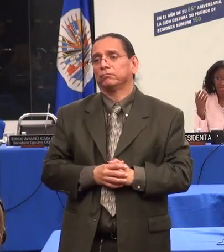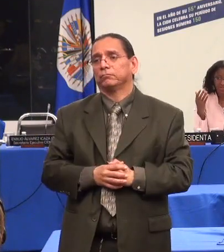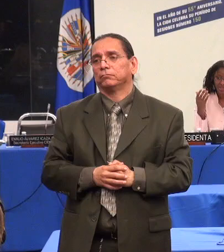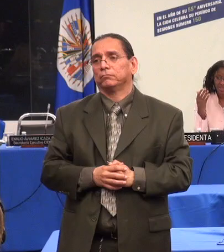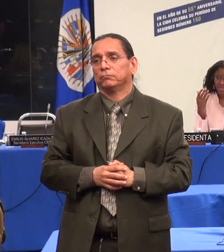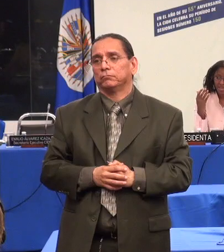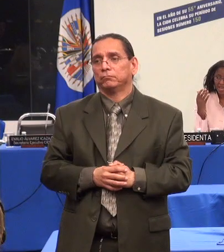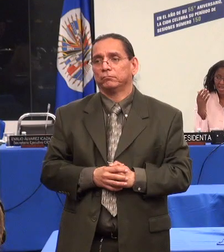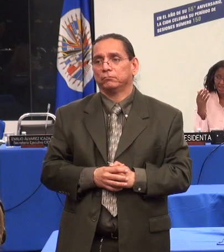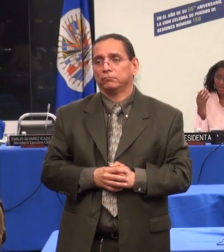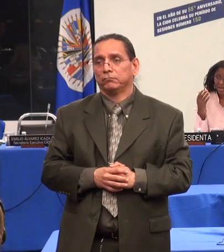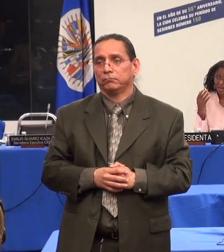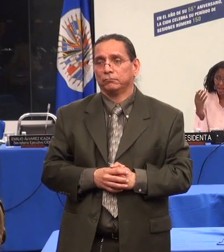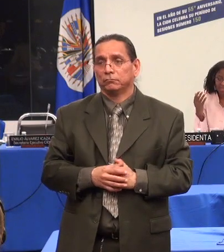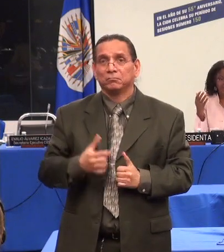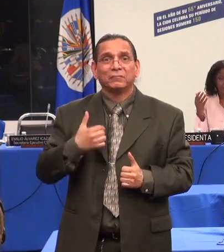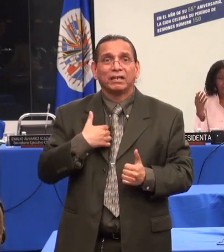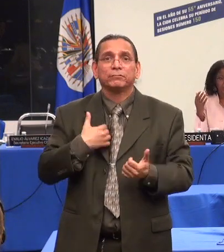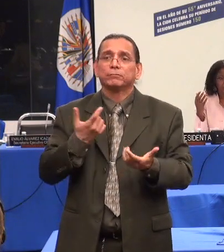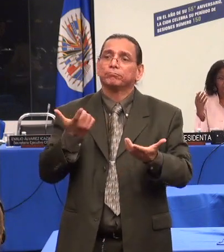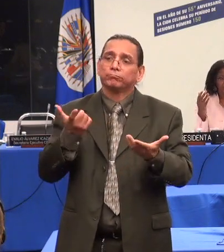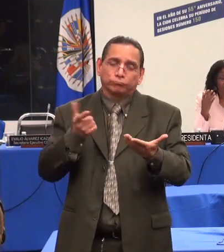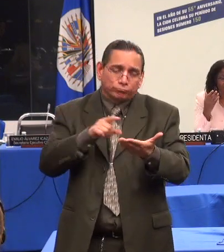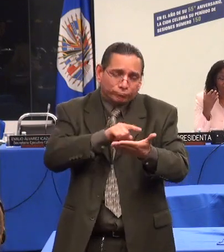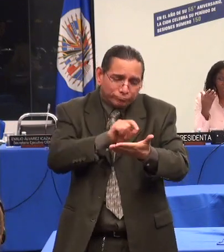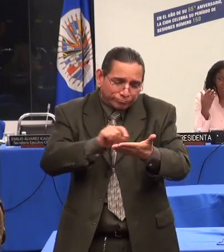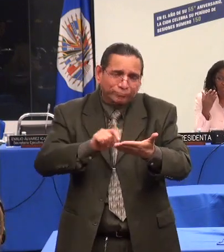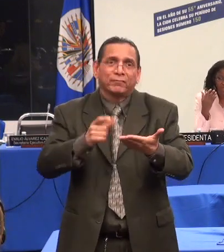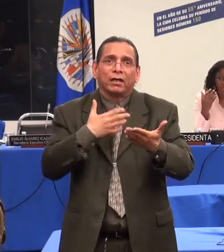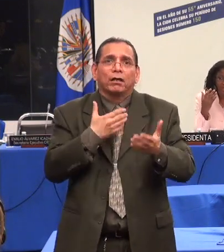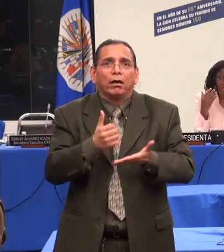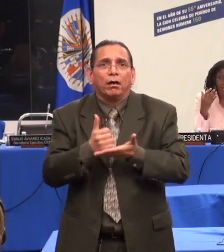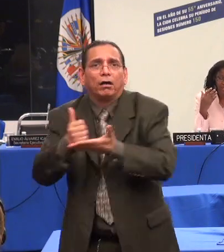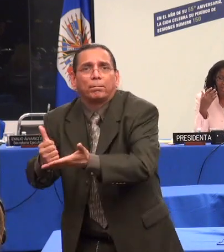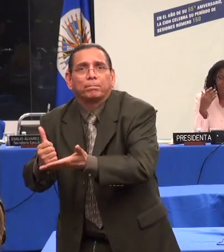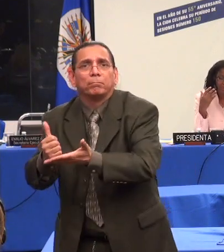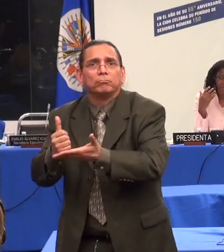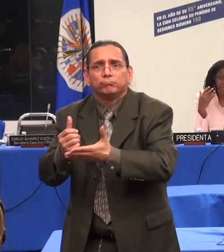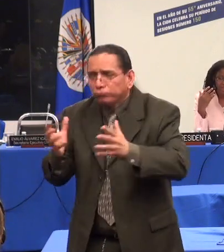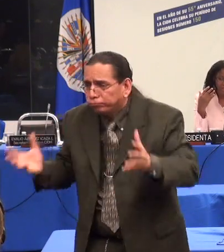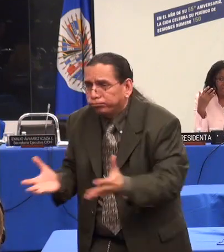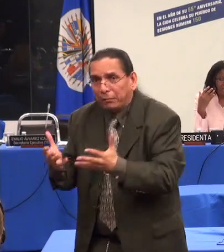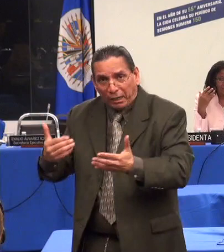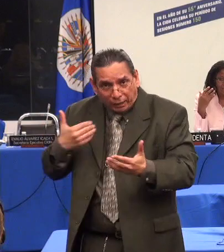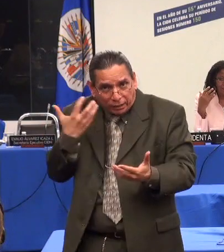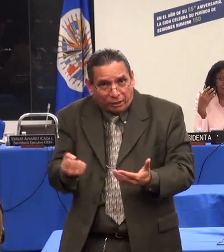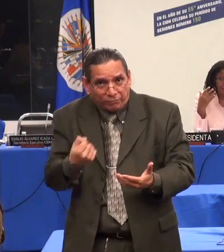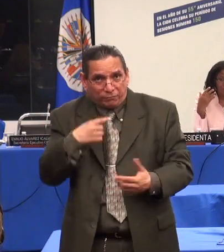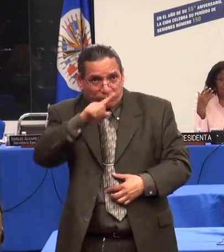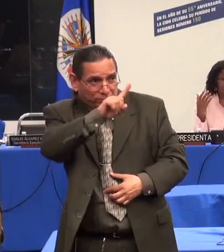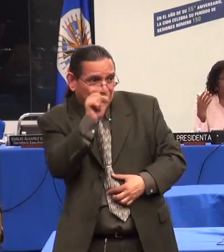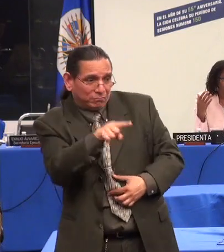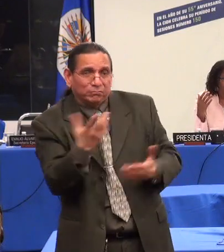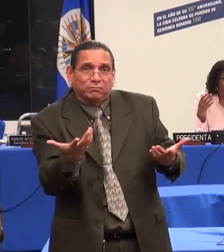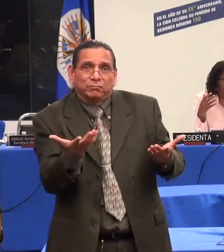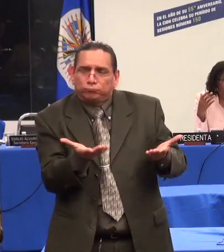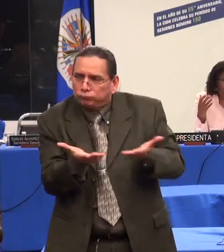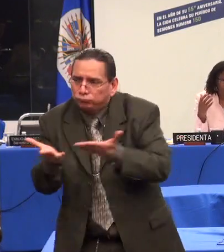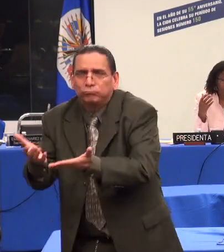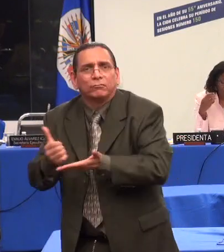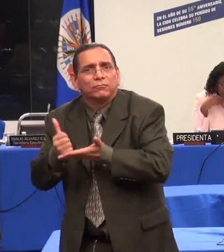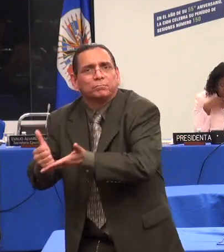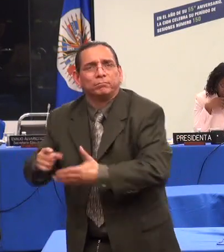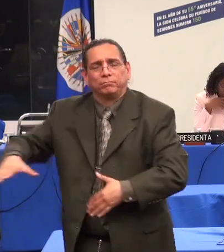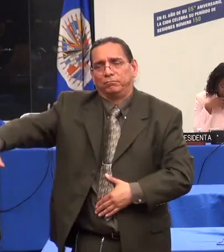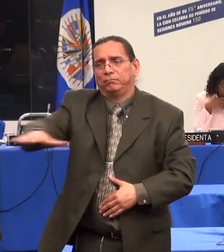advocates and a context where there is interpretation and services which are